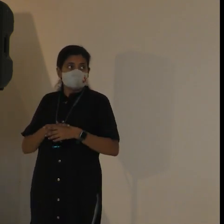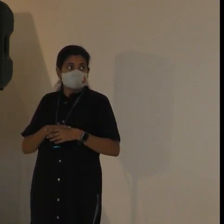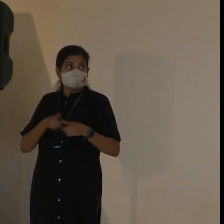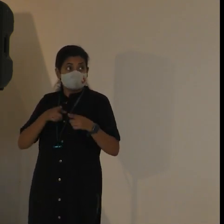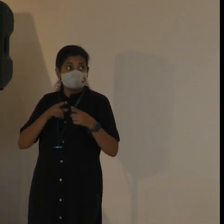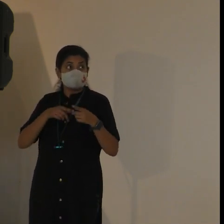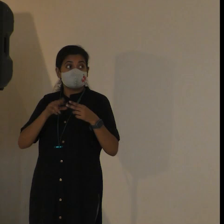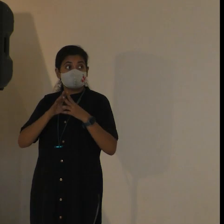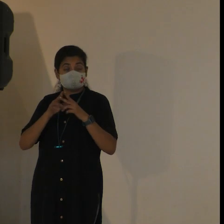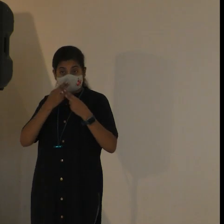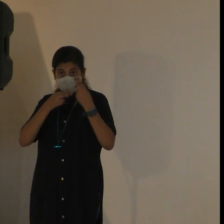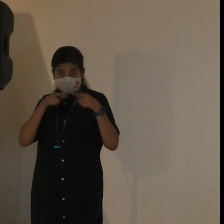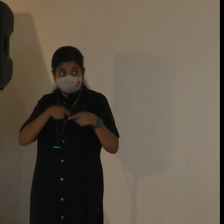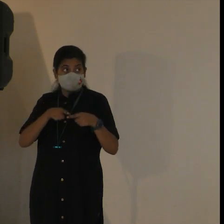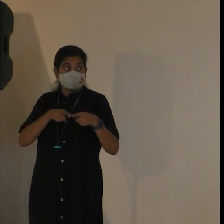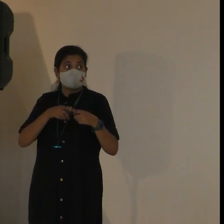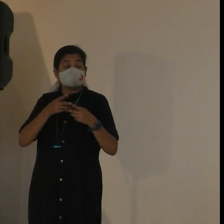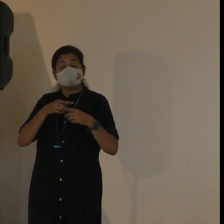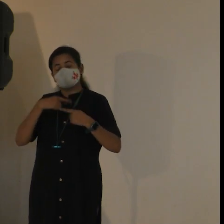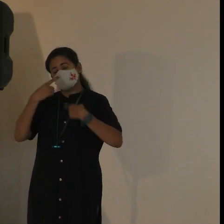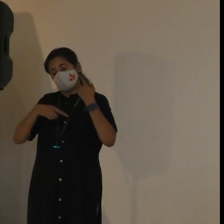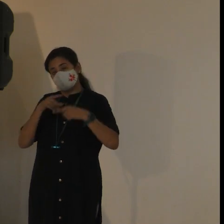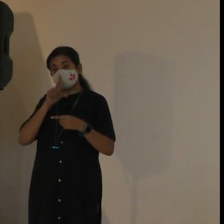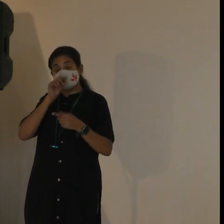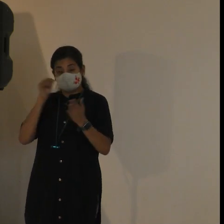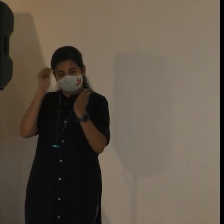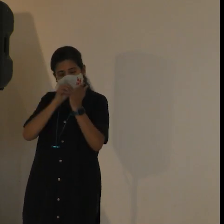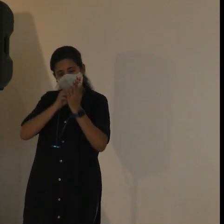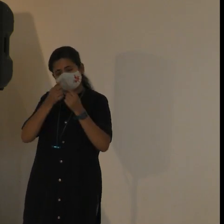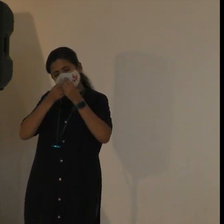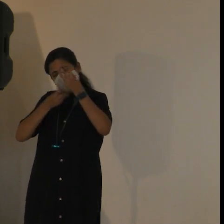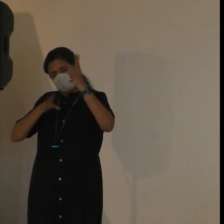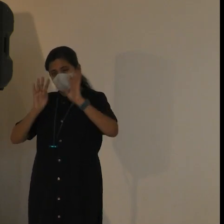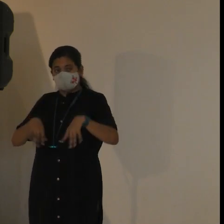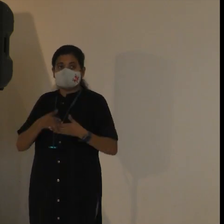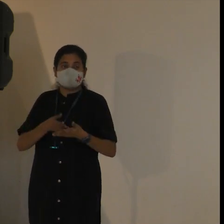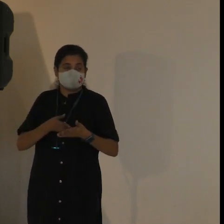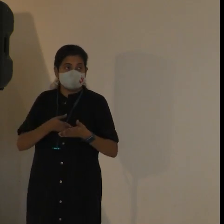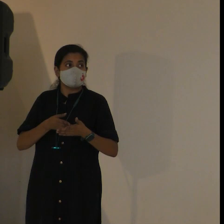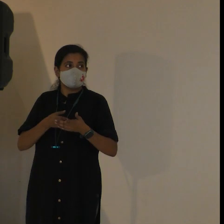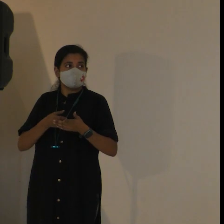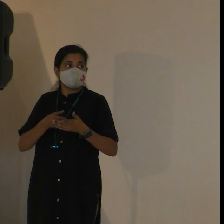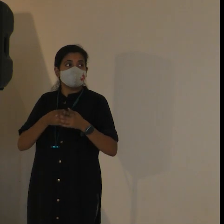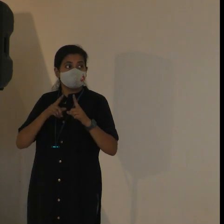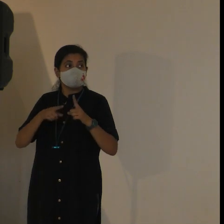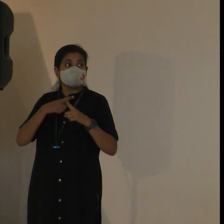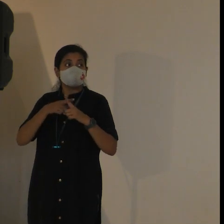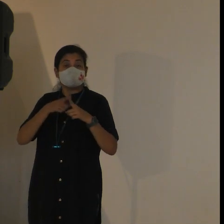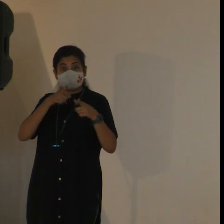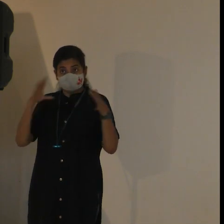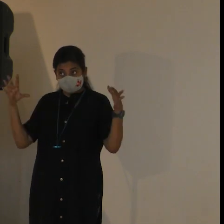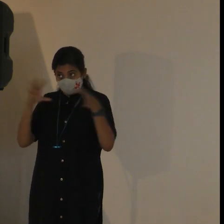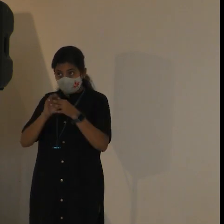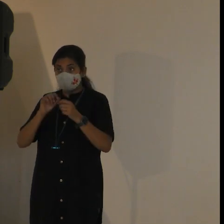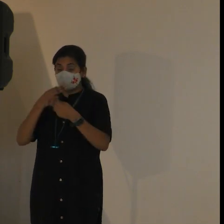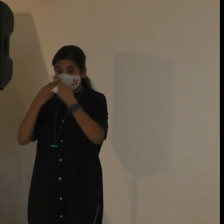script and the storyboard had to be tweaked so many times to arrive at a format where you can connect with